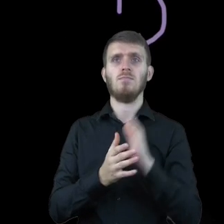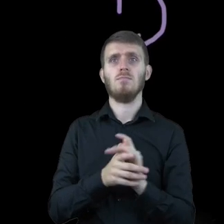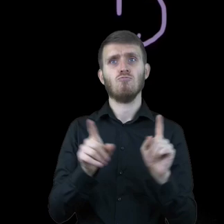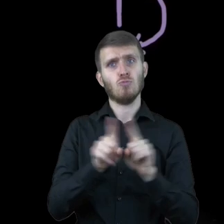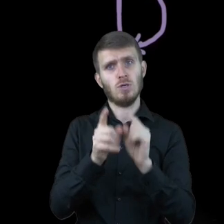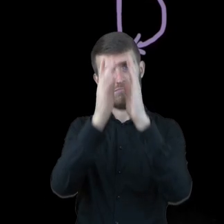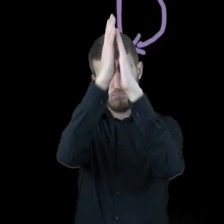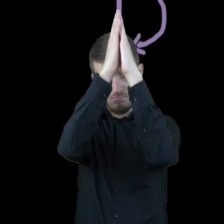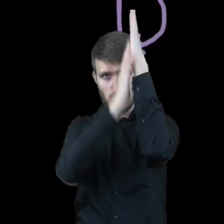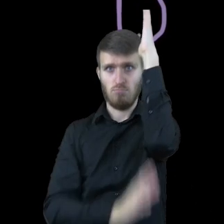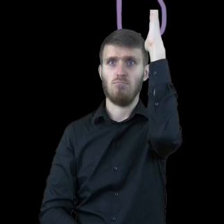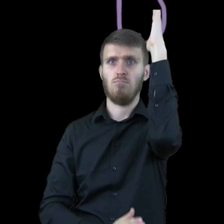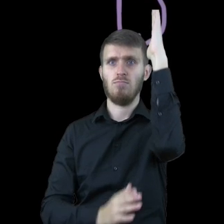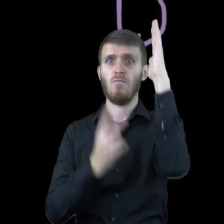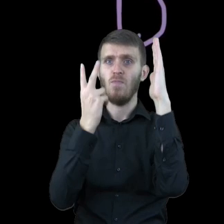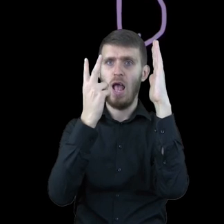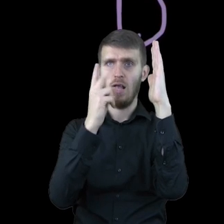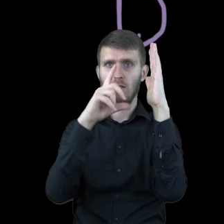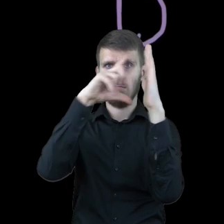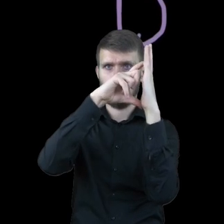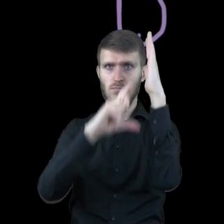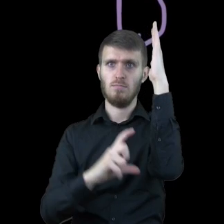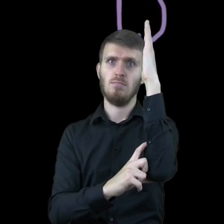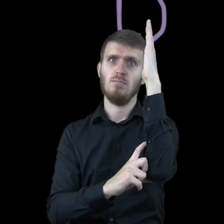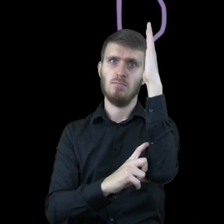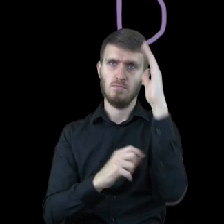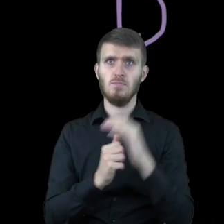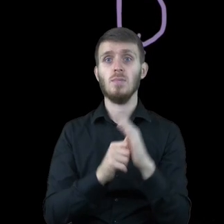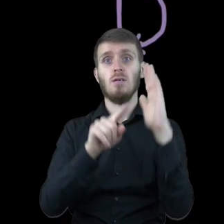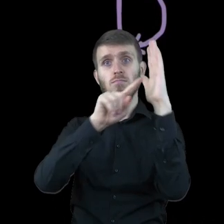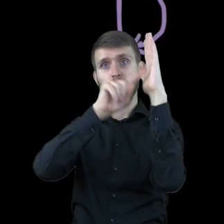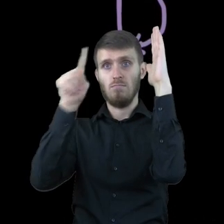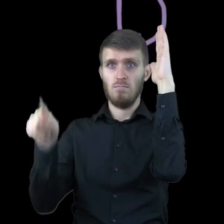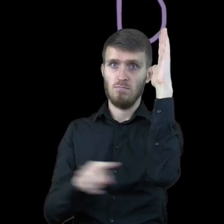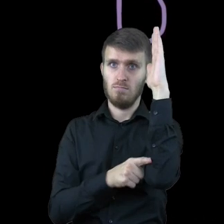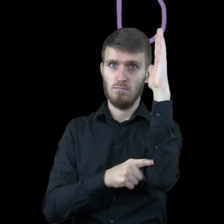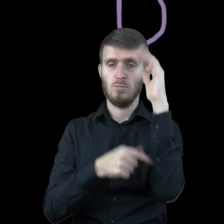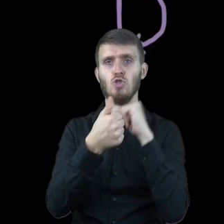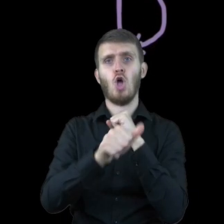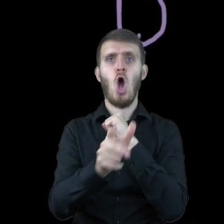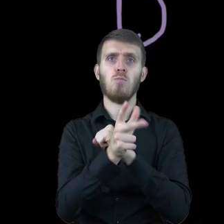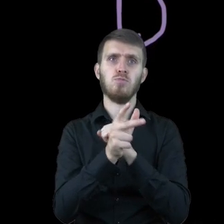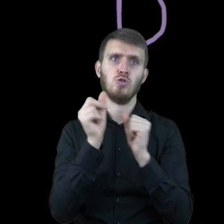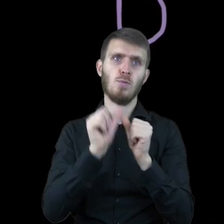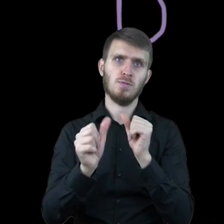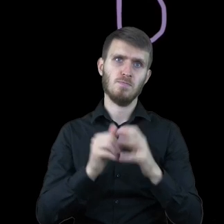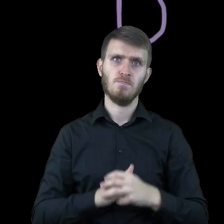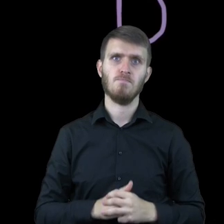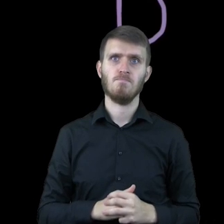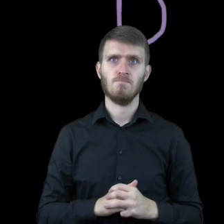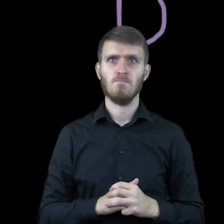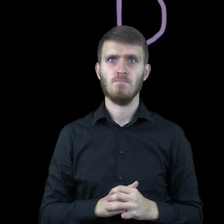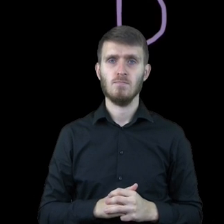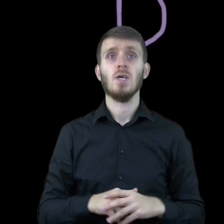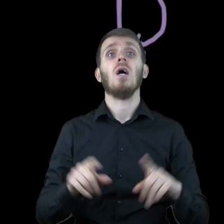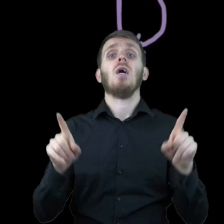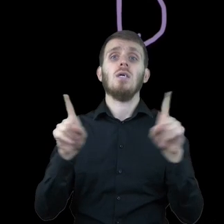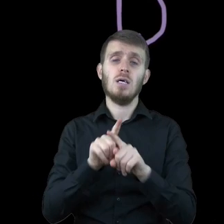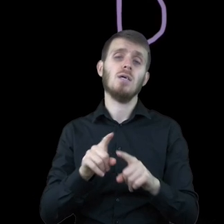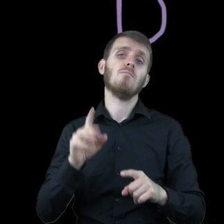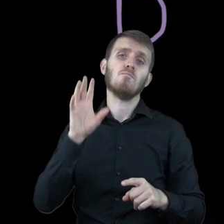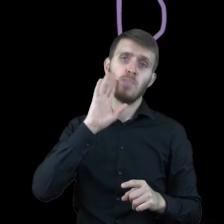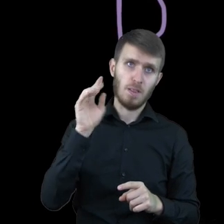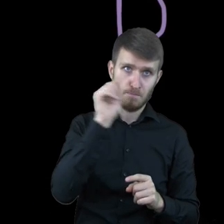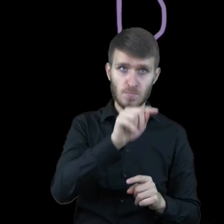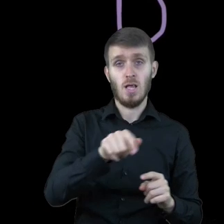straight angle, like this. So again, looking at our knob, if we started at the top and